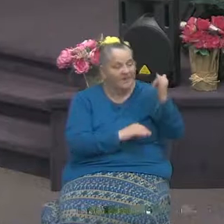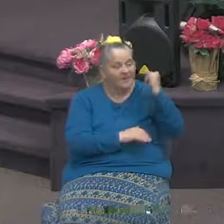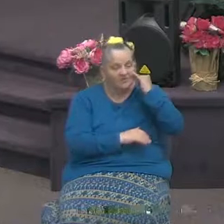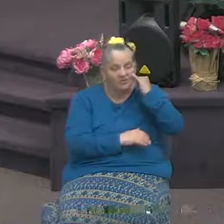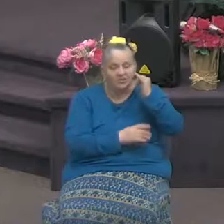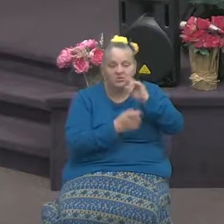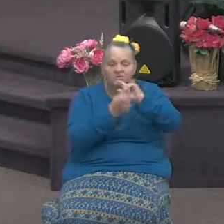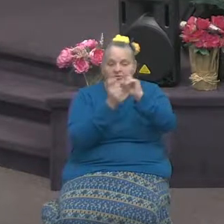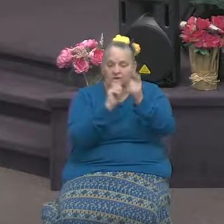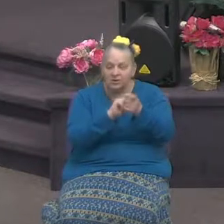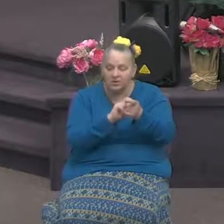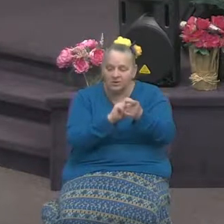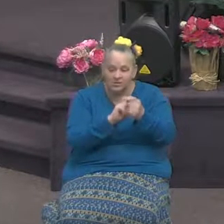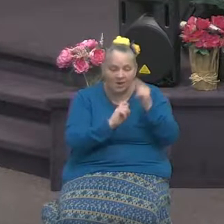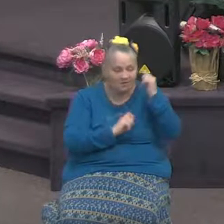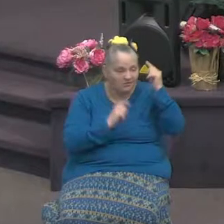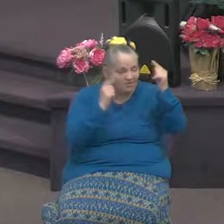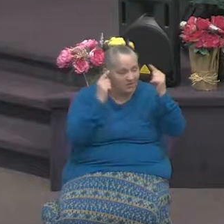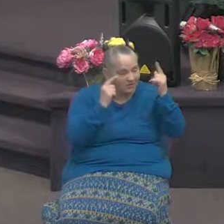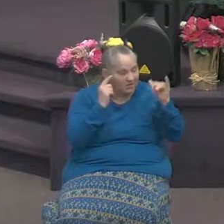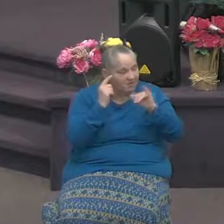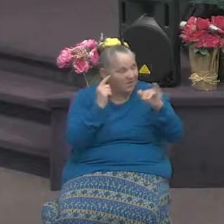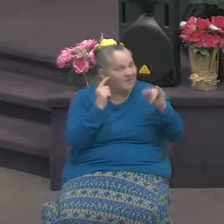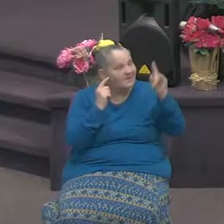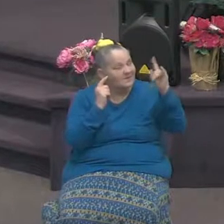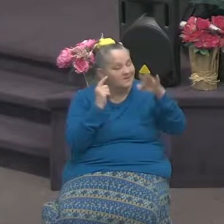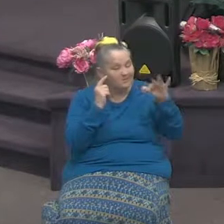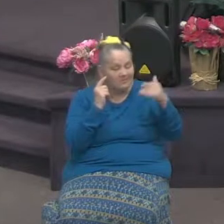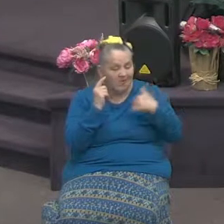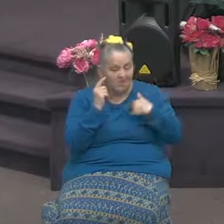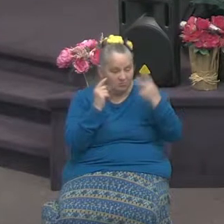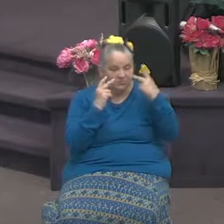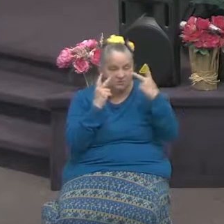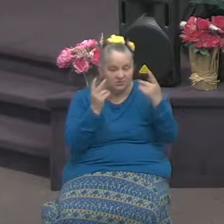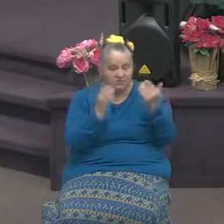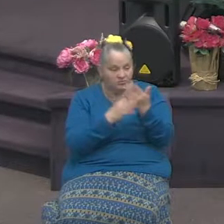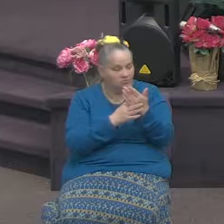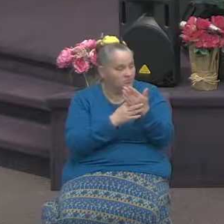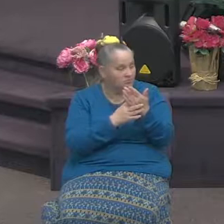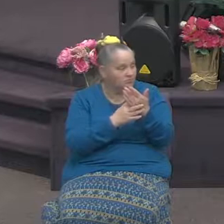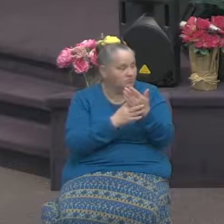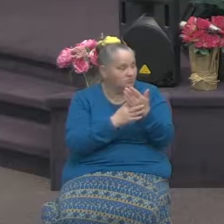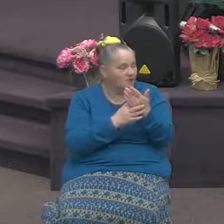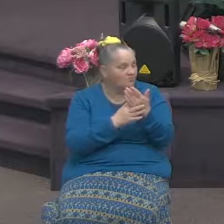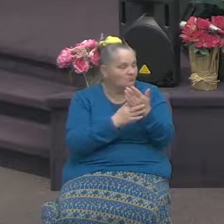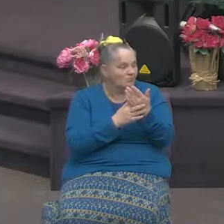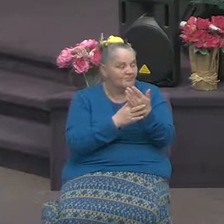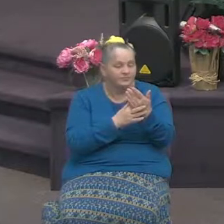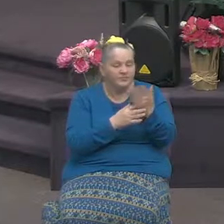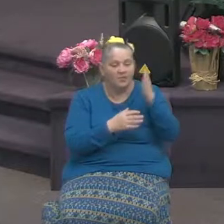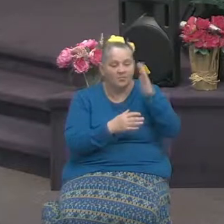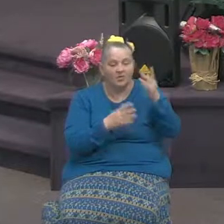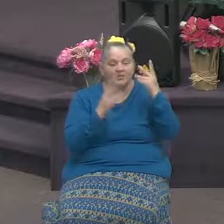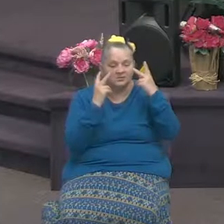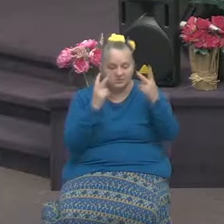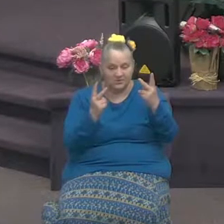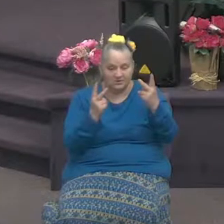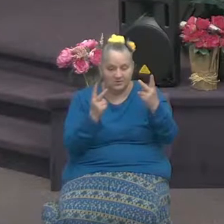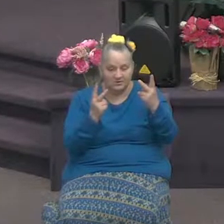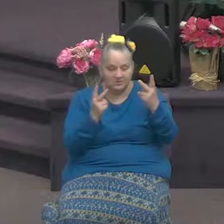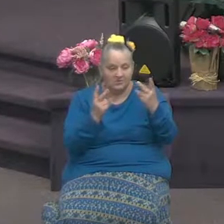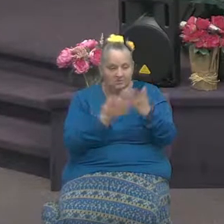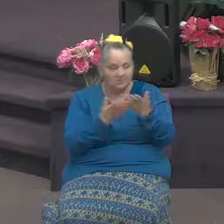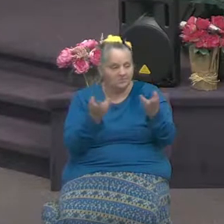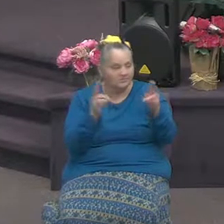can change your perspective as he has changed mine, you will see this thing through. You will see this thing through.